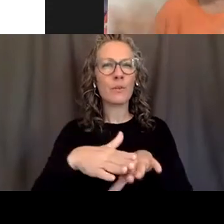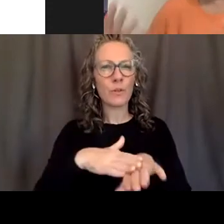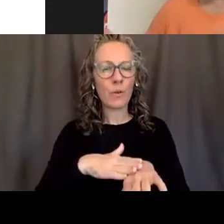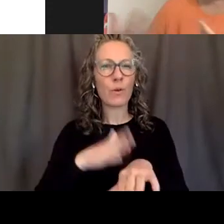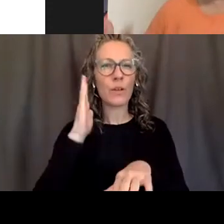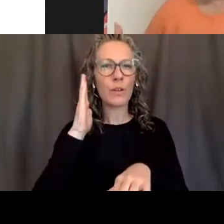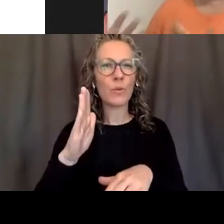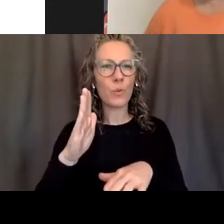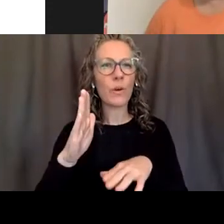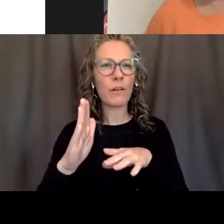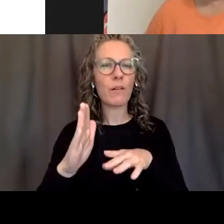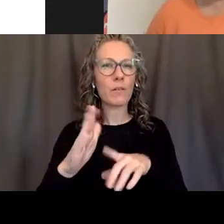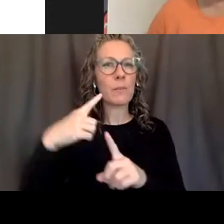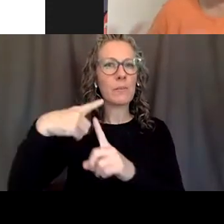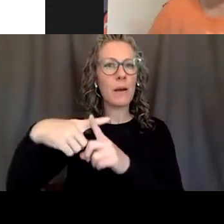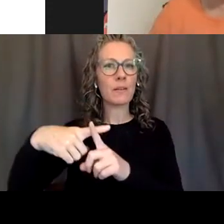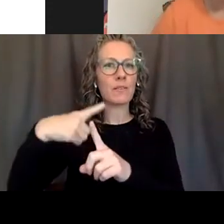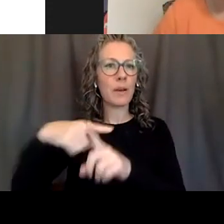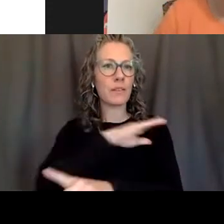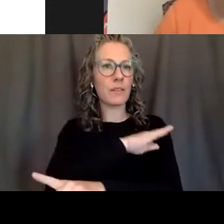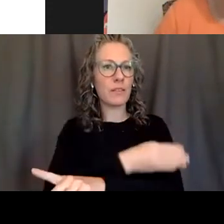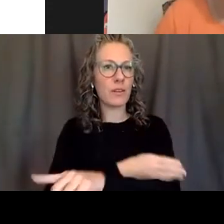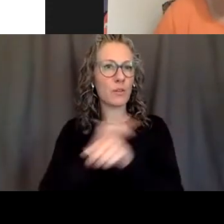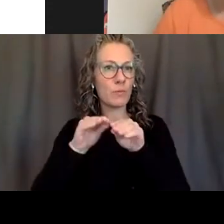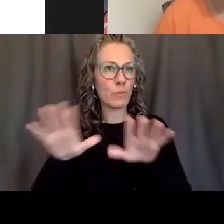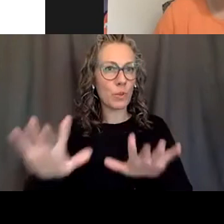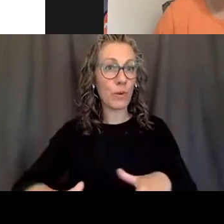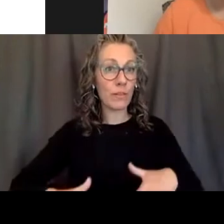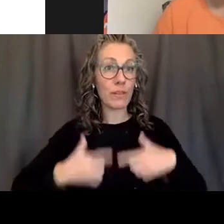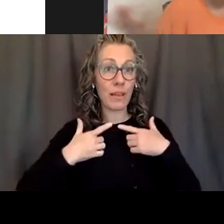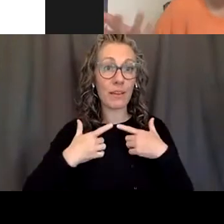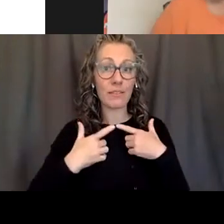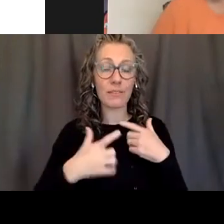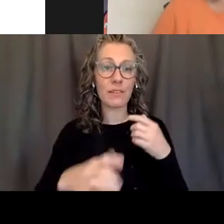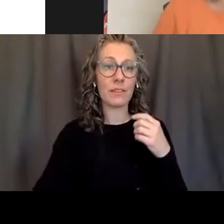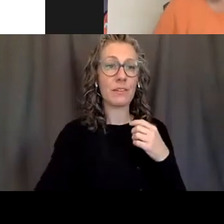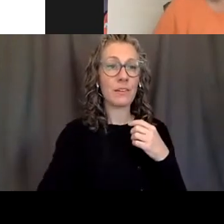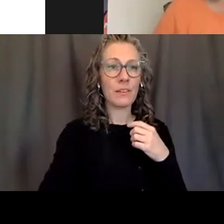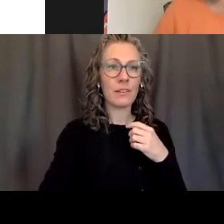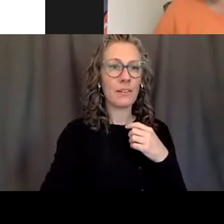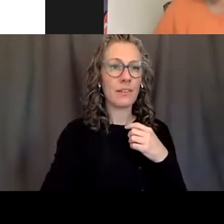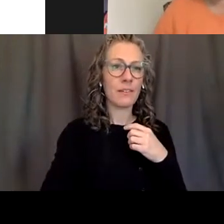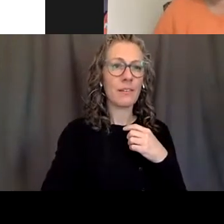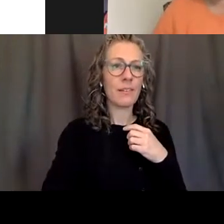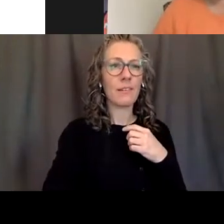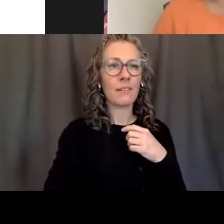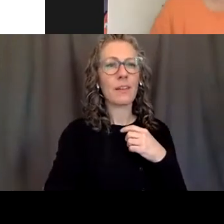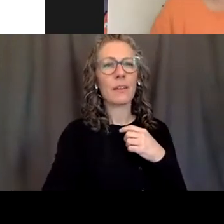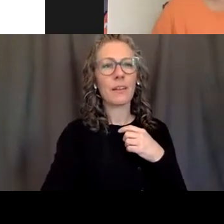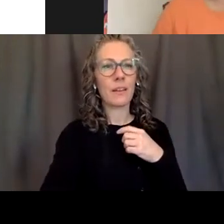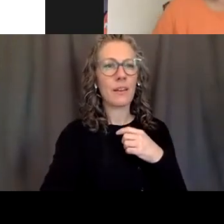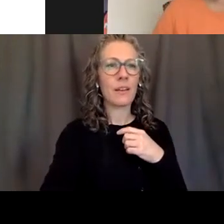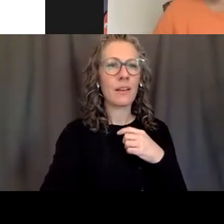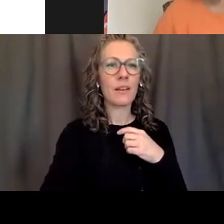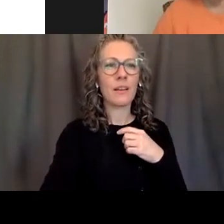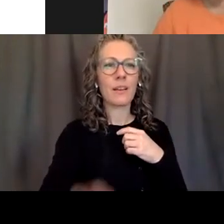gradually put all that positive energy back into your life, and not say I am just I